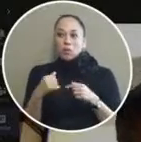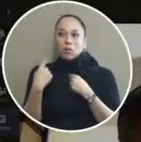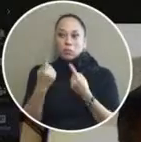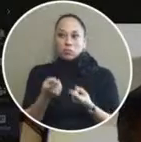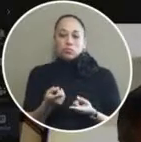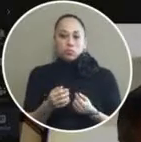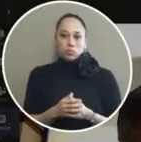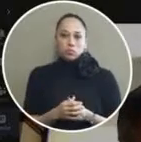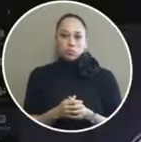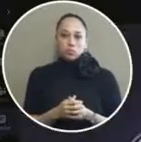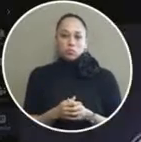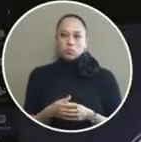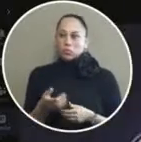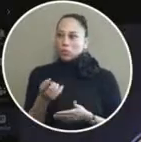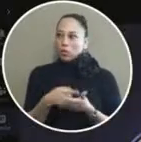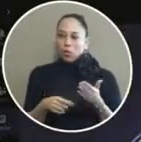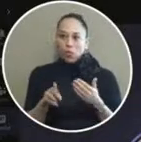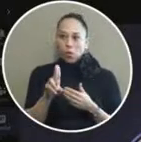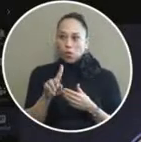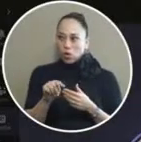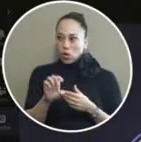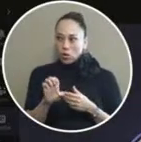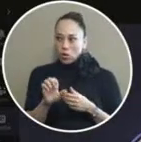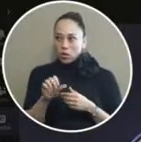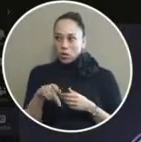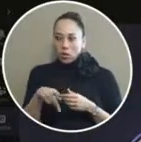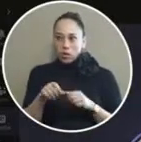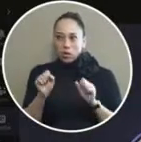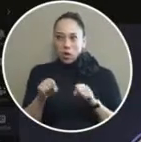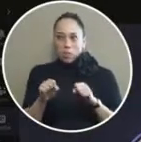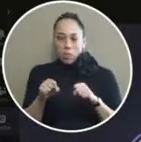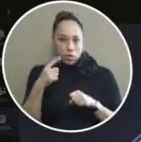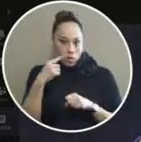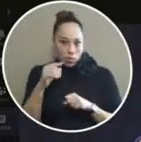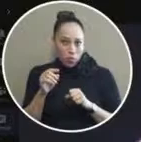as we need them. What is UTEP's capacity to collect samples?